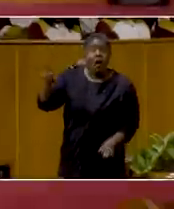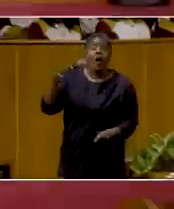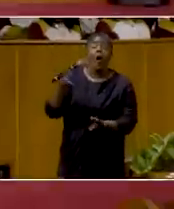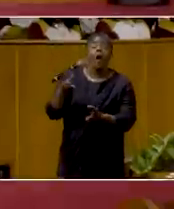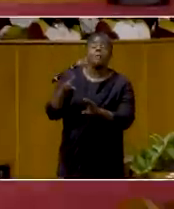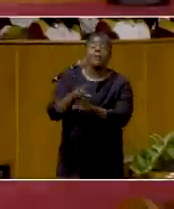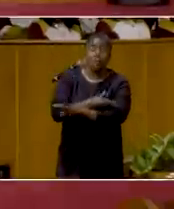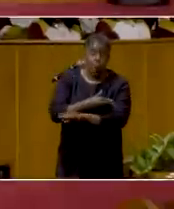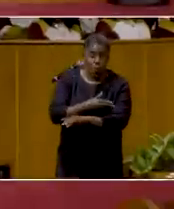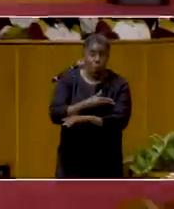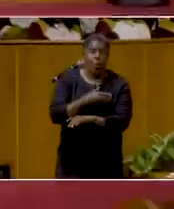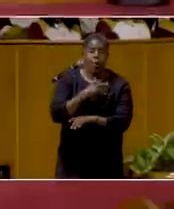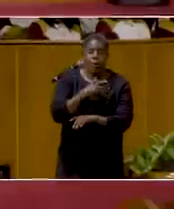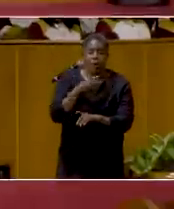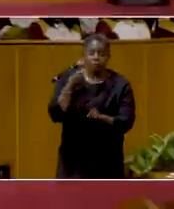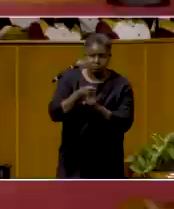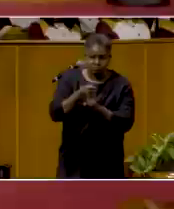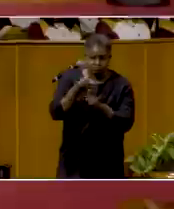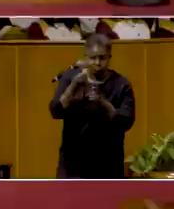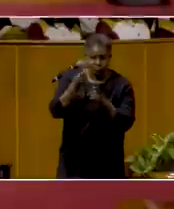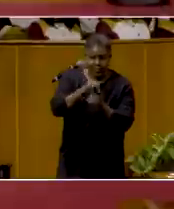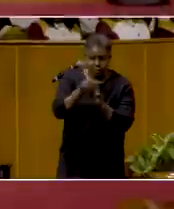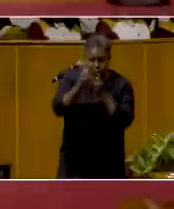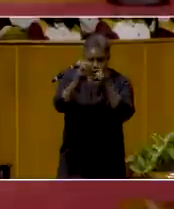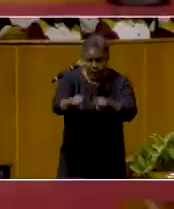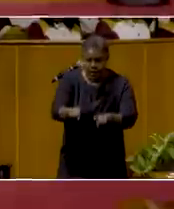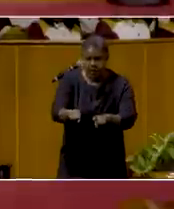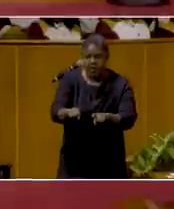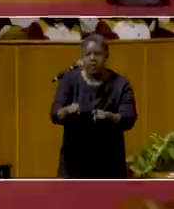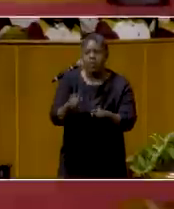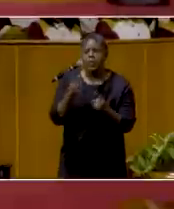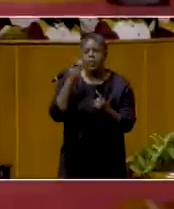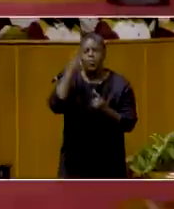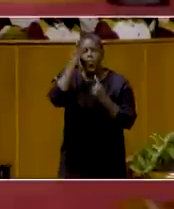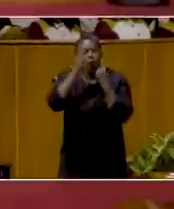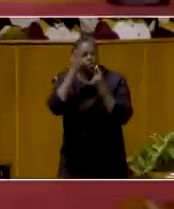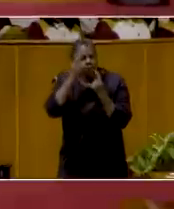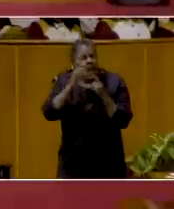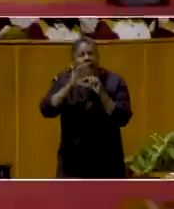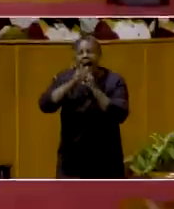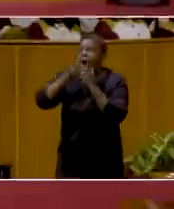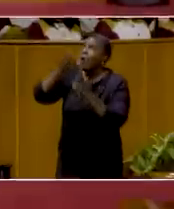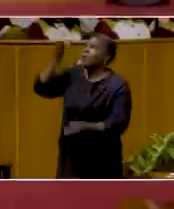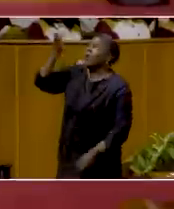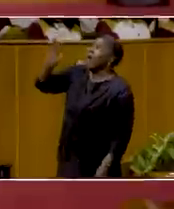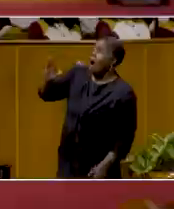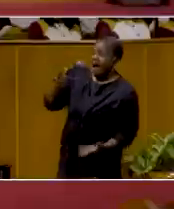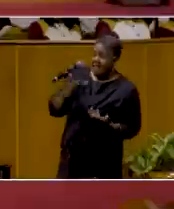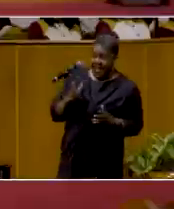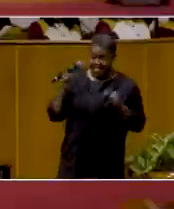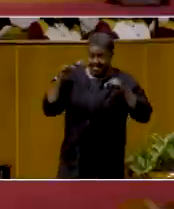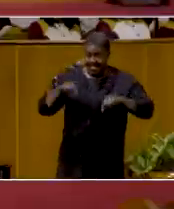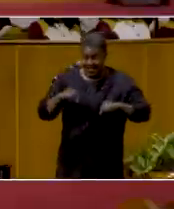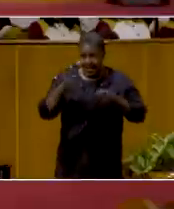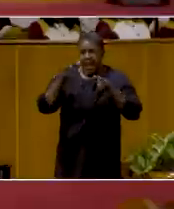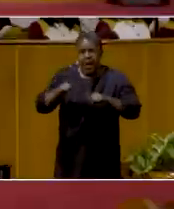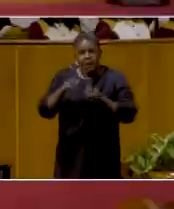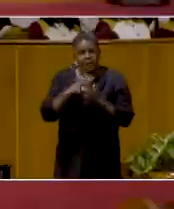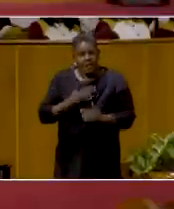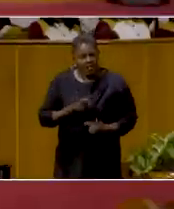door. It is the question of wondering, how could God let this happen in my